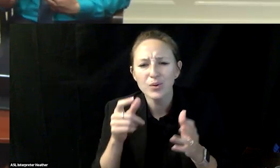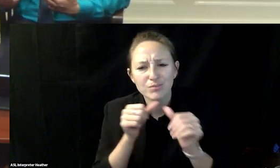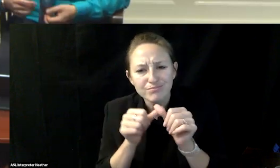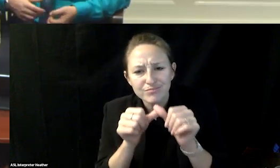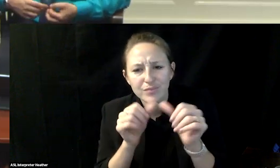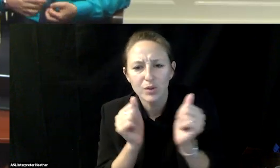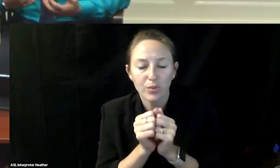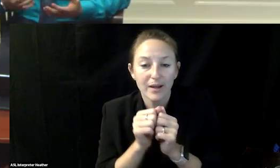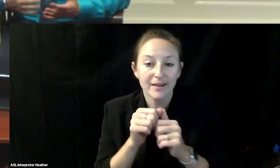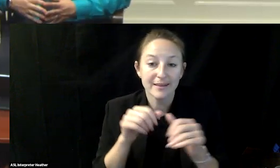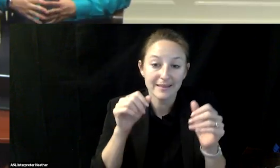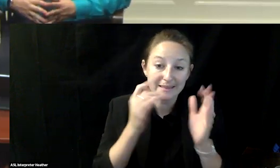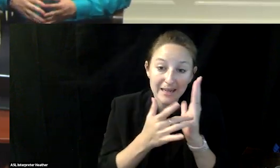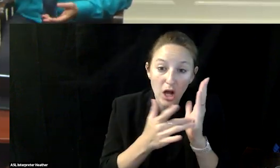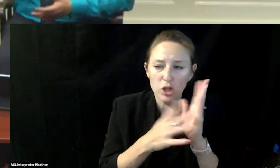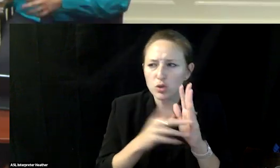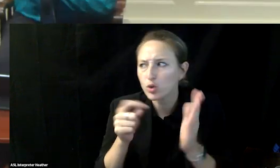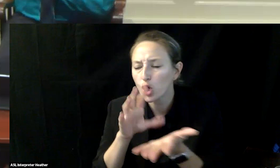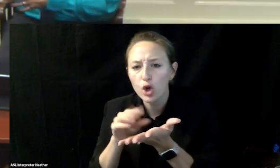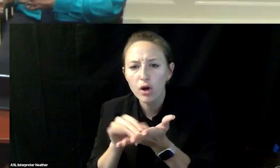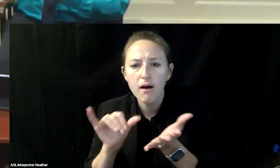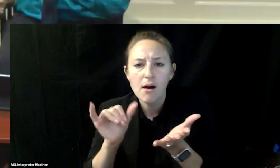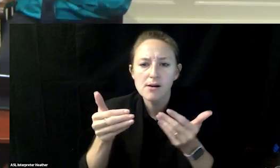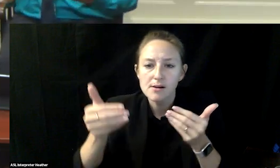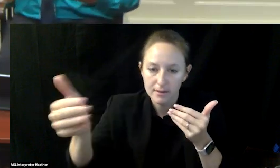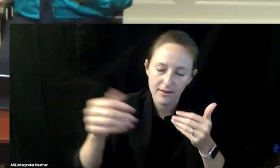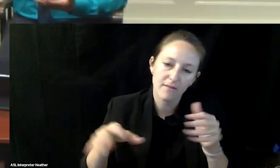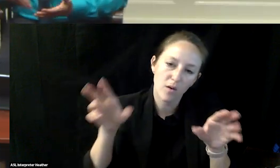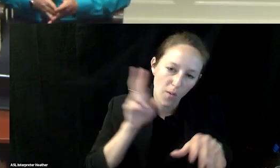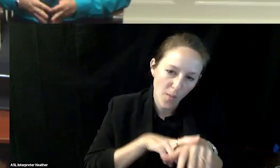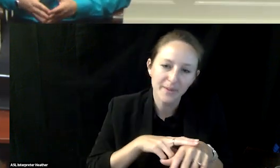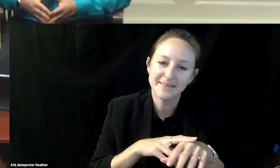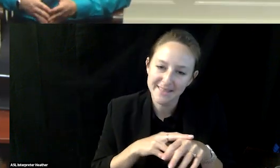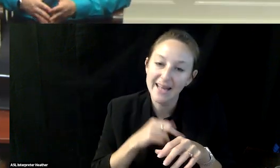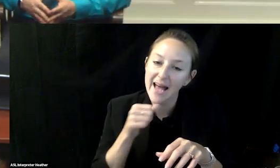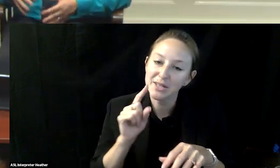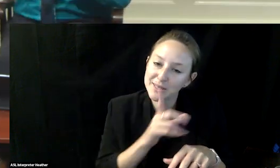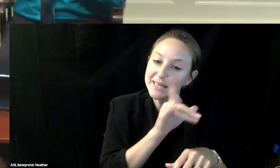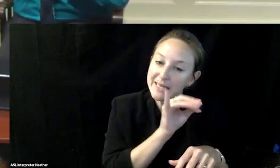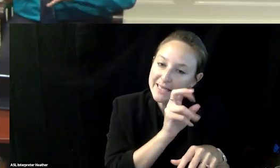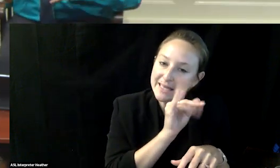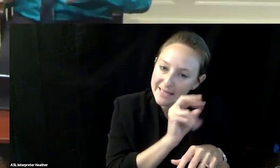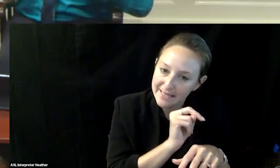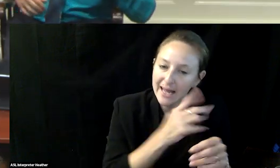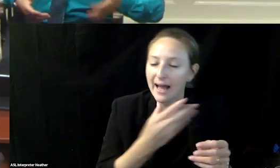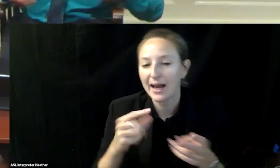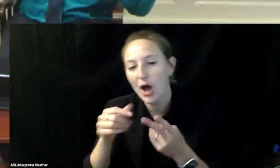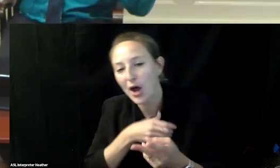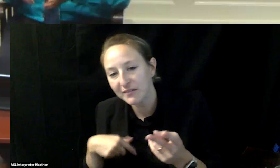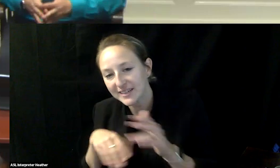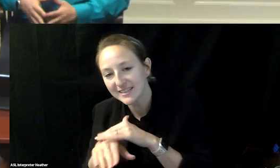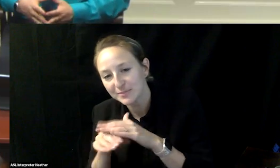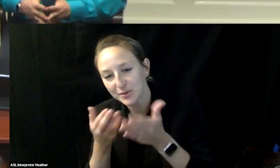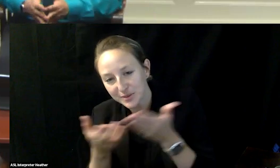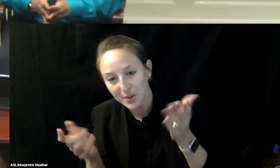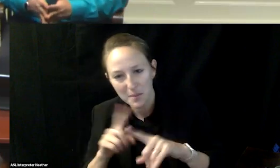the latest thing? Where to learn stuff? Of course, beyond like LinkedIn and Harvard's awesome accessibility resources, but beyond those, where how